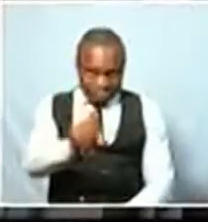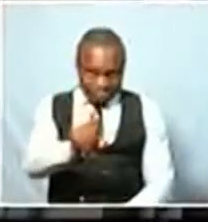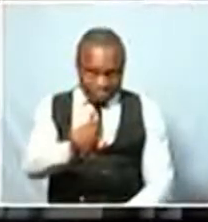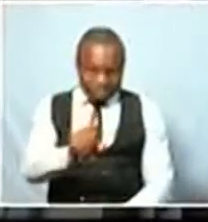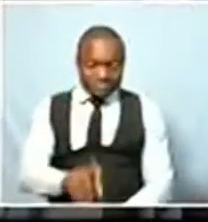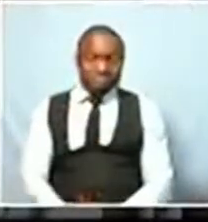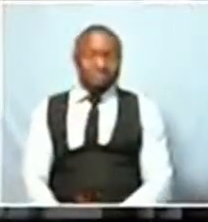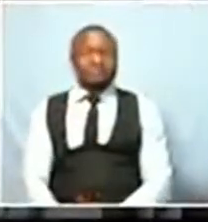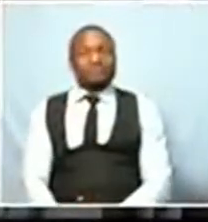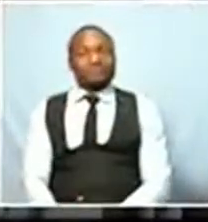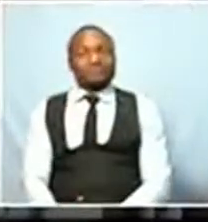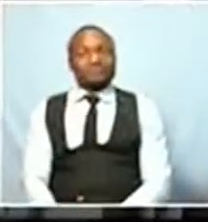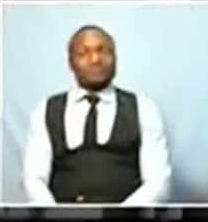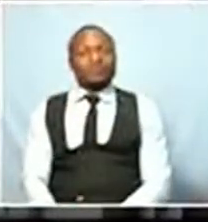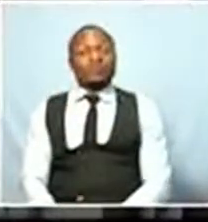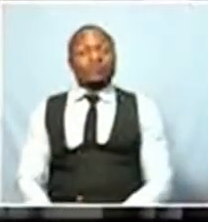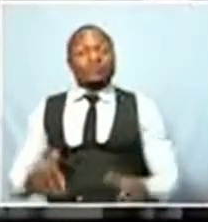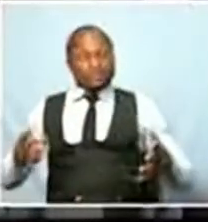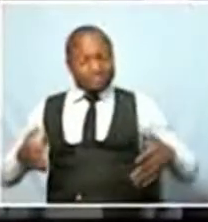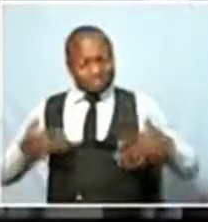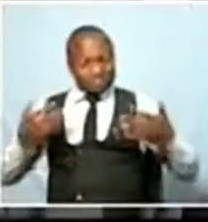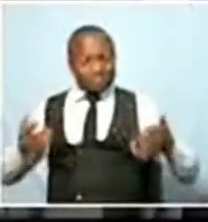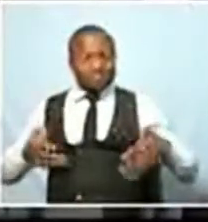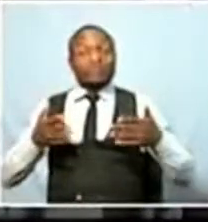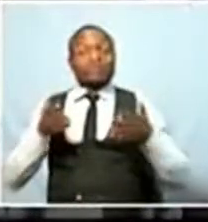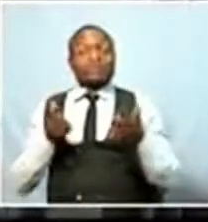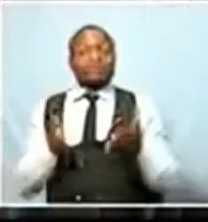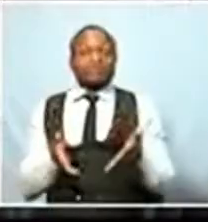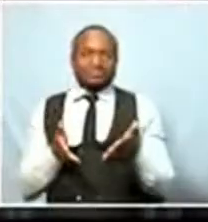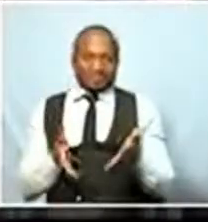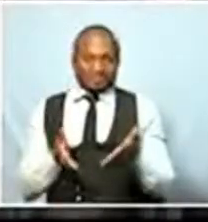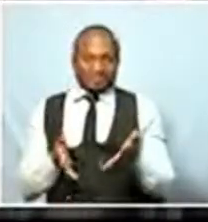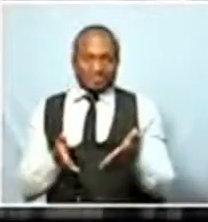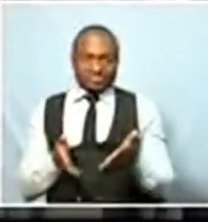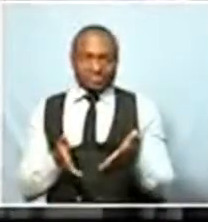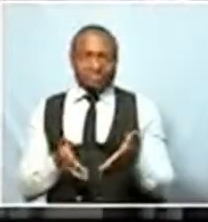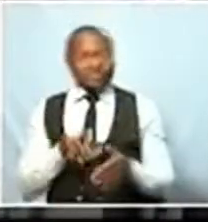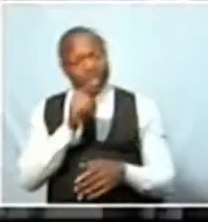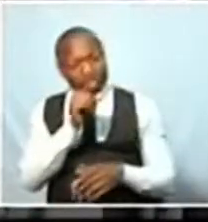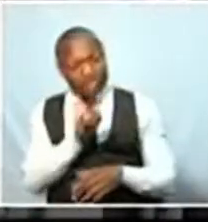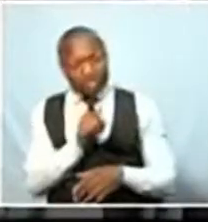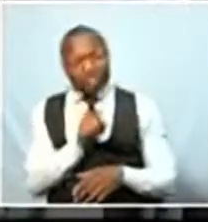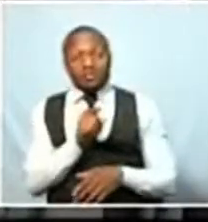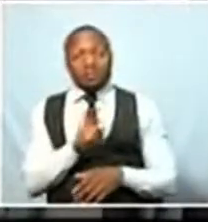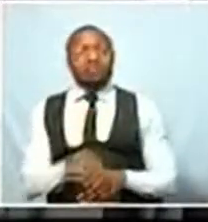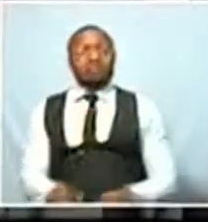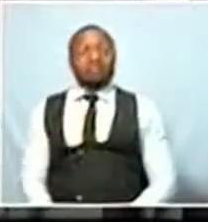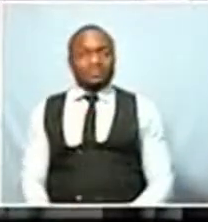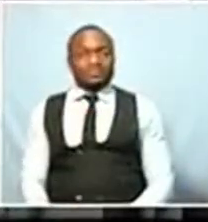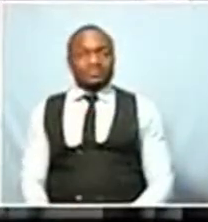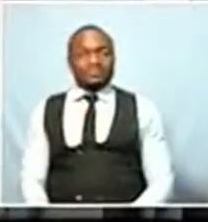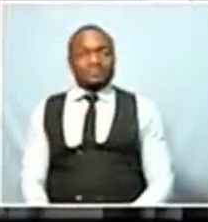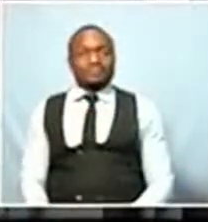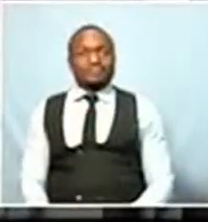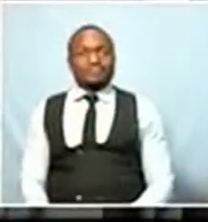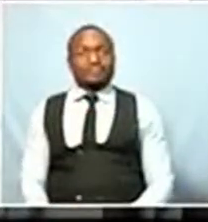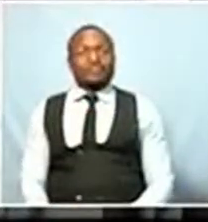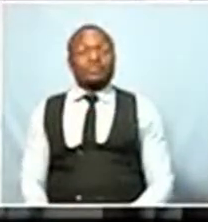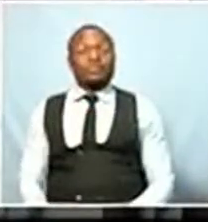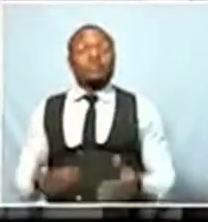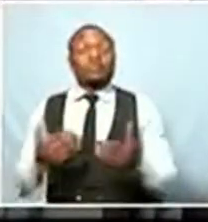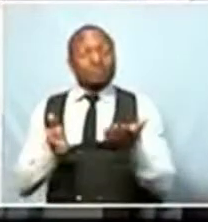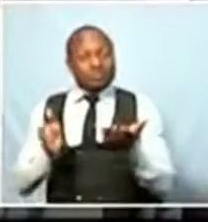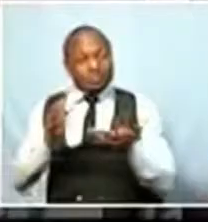whilst we are getting excited here that you will end up with a lot of money,